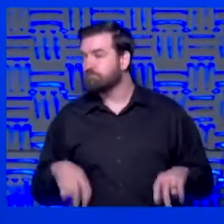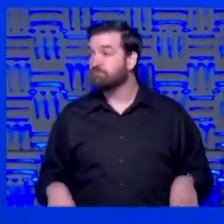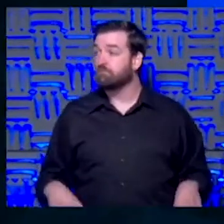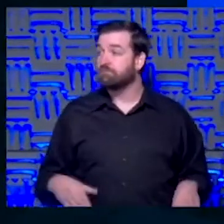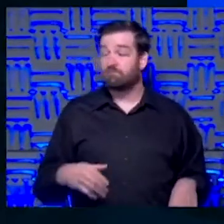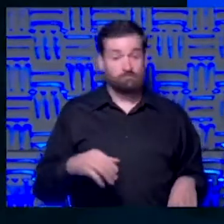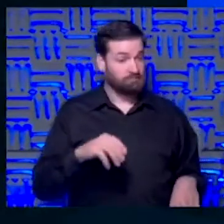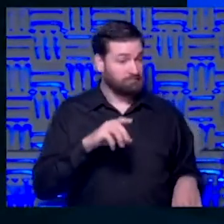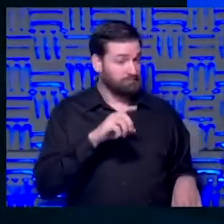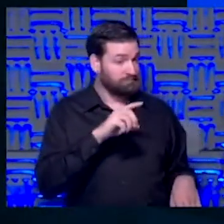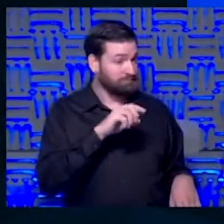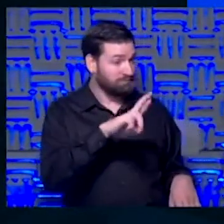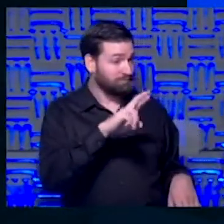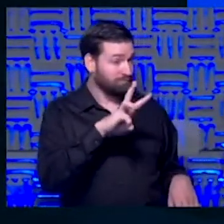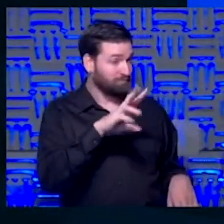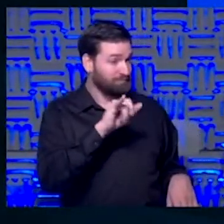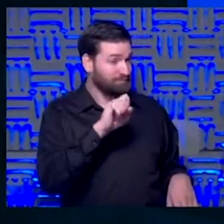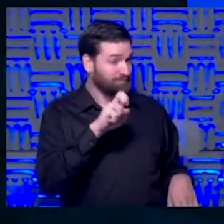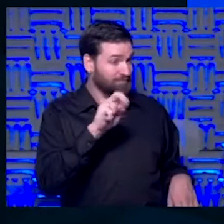That's a great. Dr. Watson-Thompson?